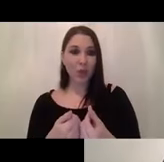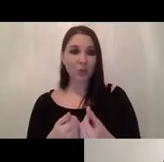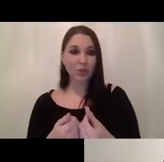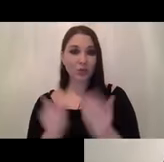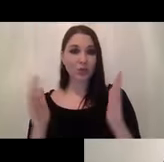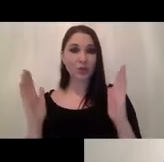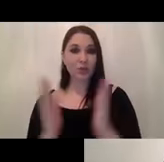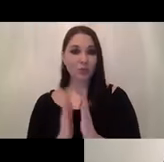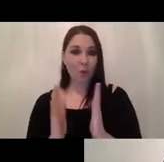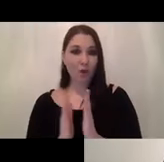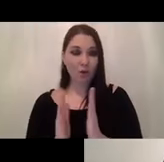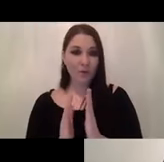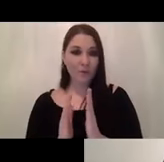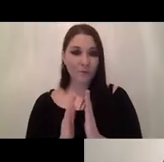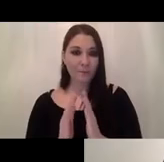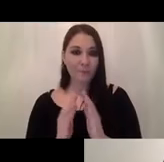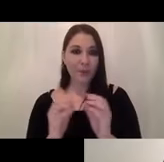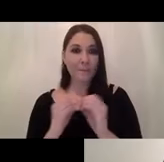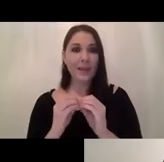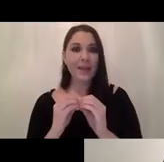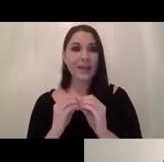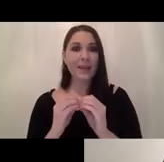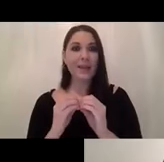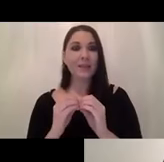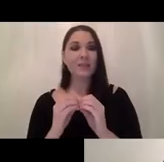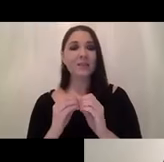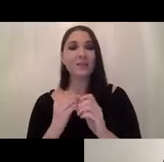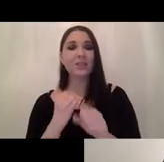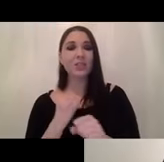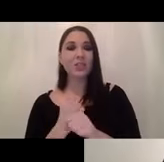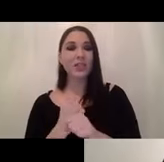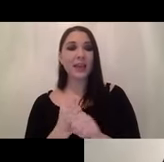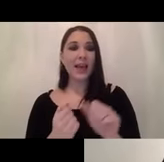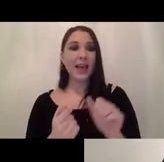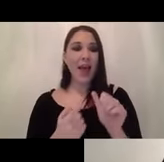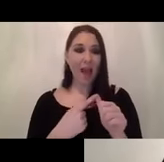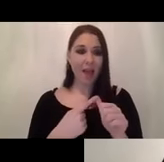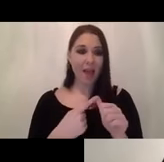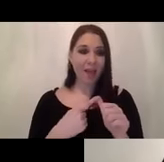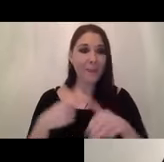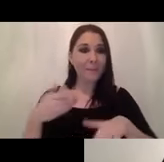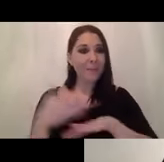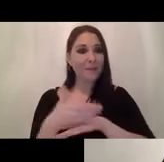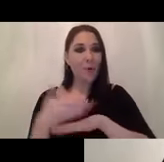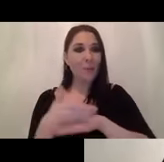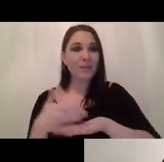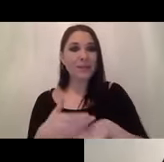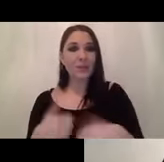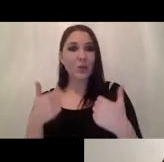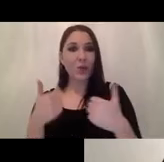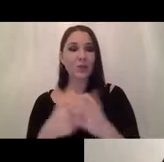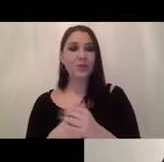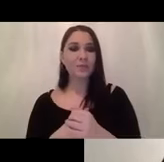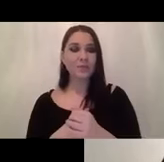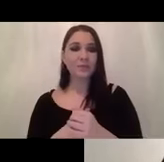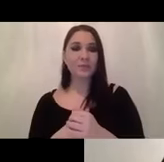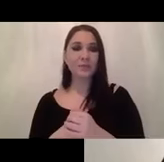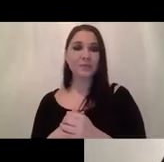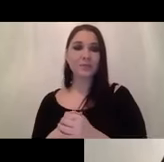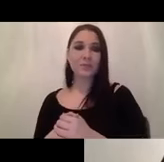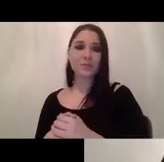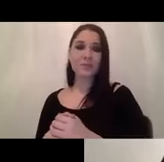smaller. We're talking about BGA, but definitely the performance is quite good. So I would say